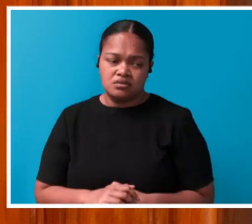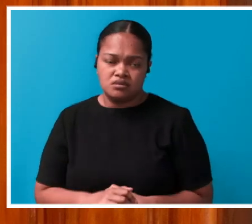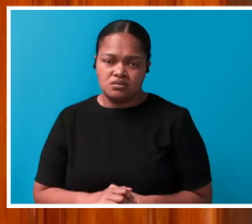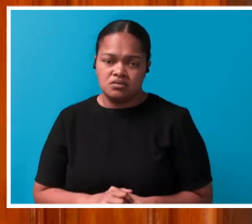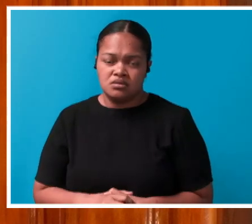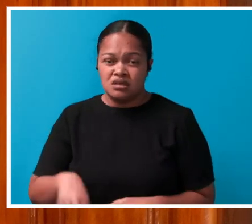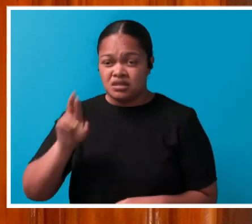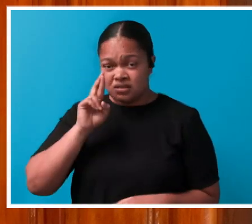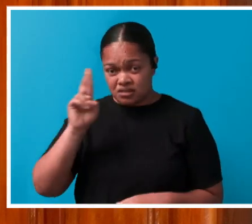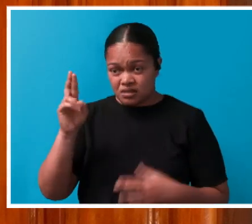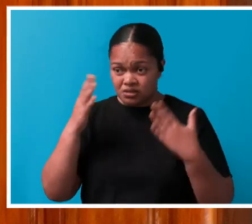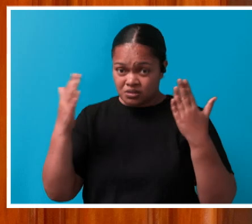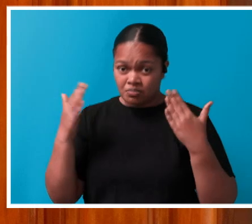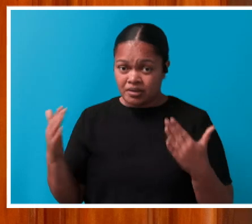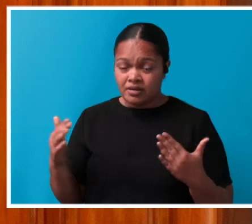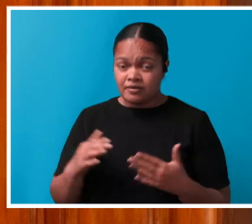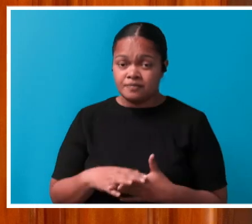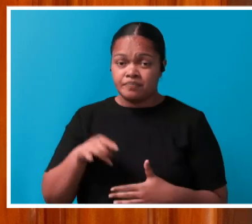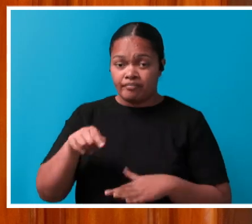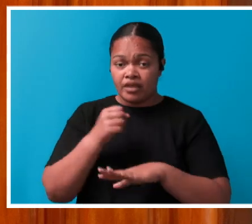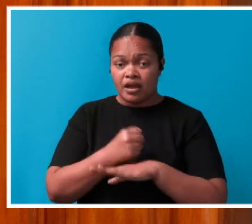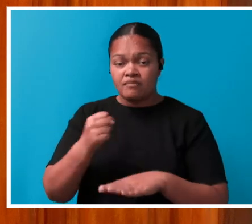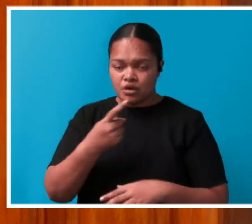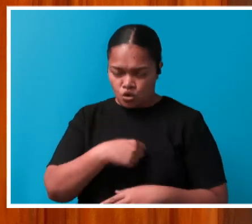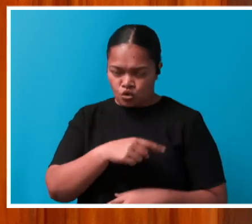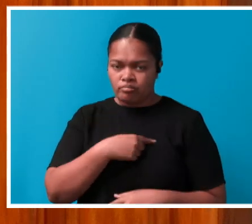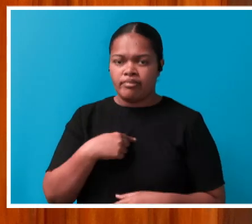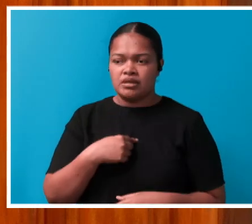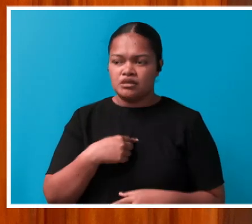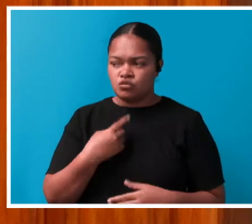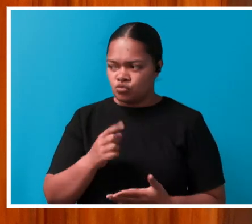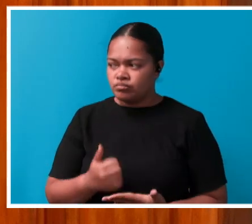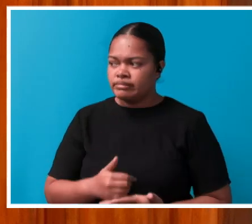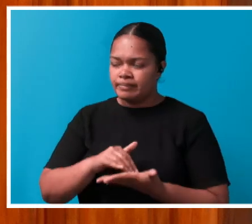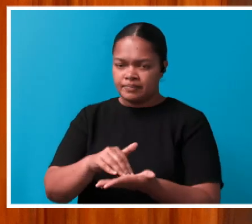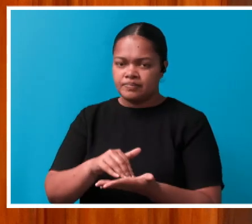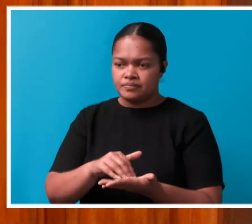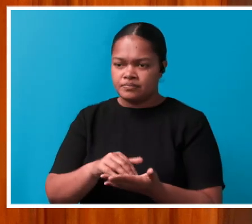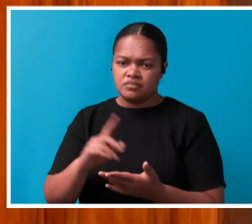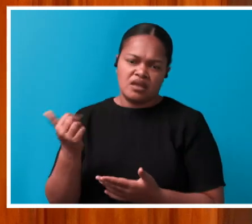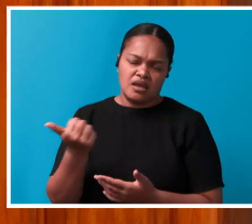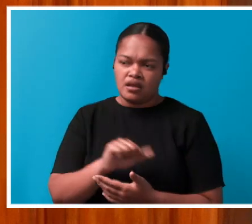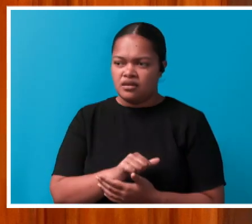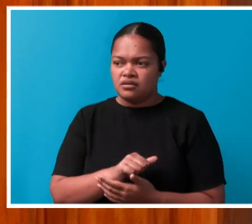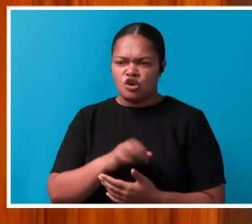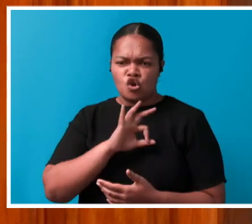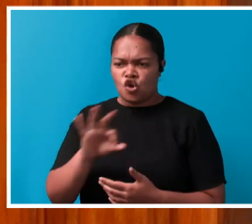Mr. Speaker, sir, this government is committed to addressing the root cause of poverty, and we will not shy away from the